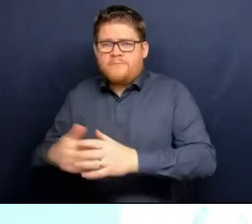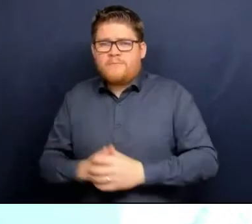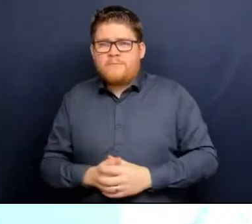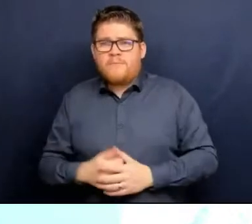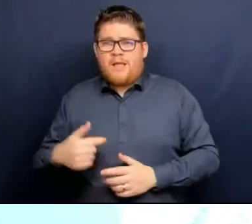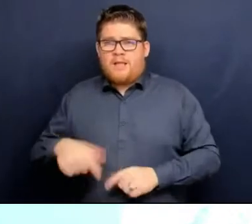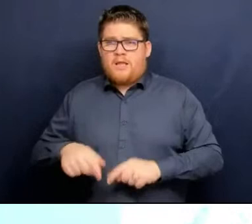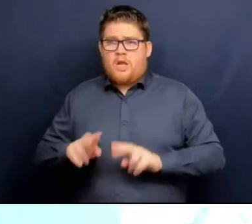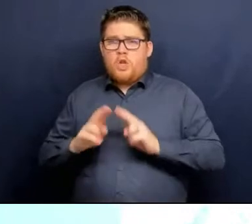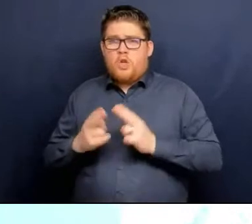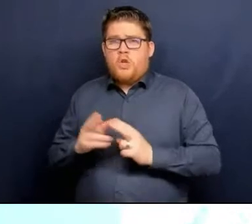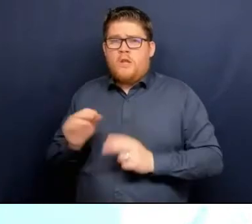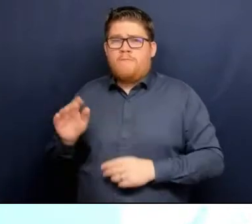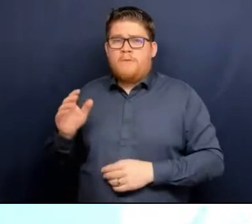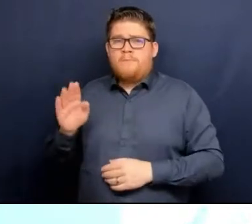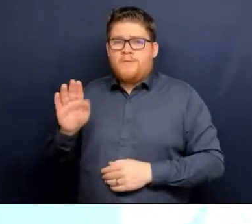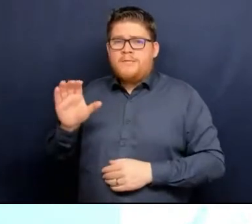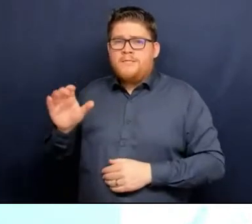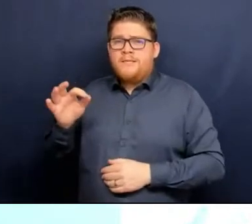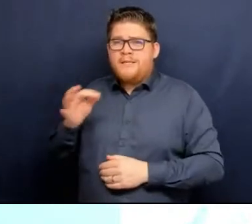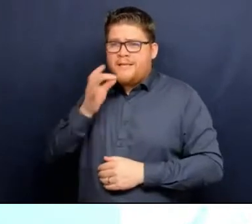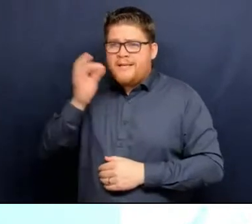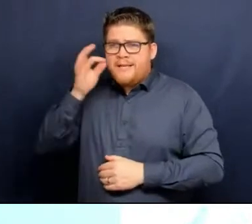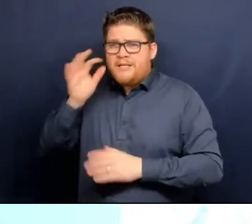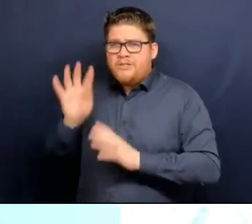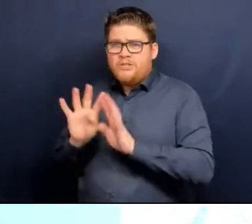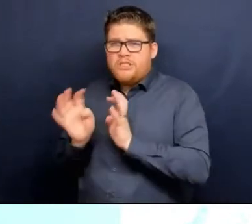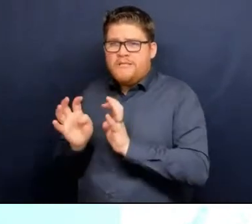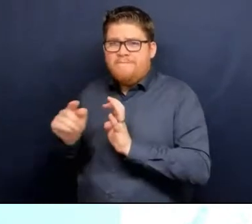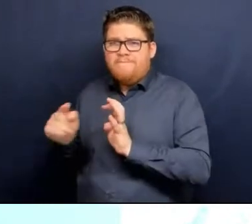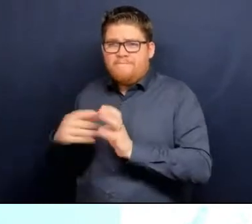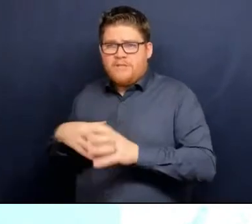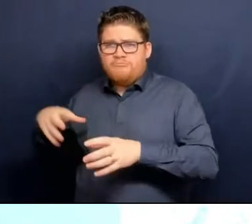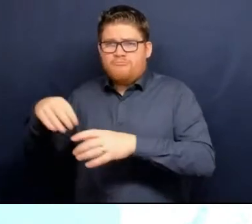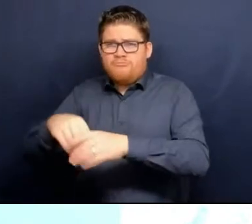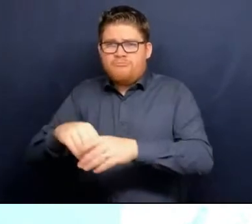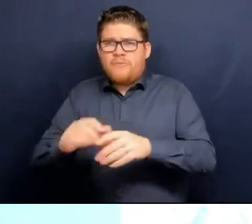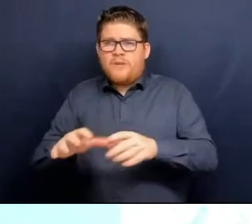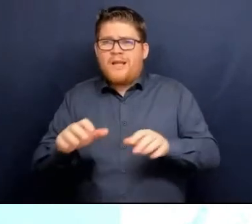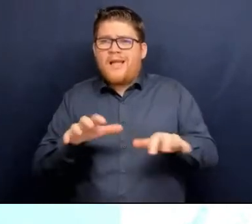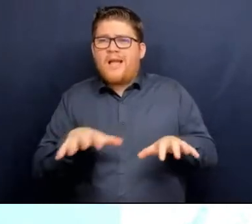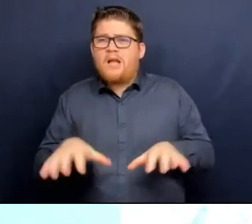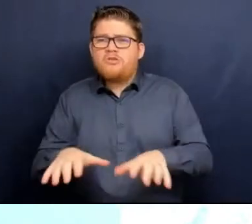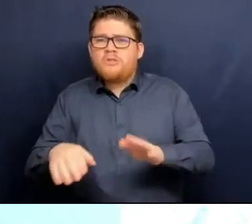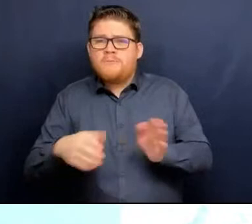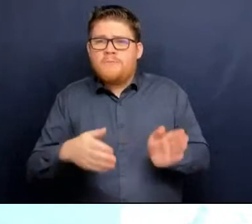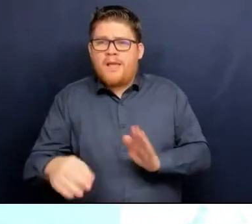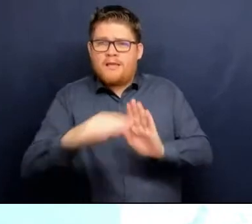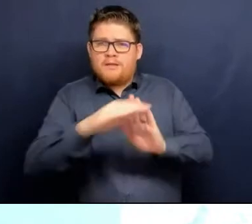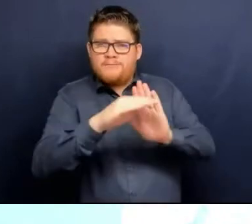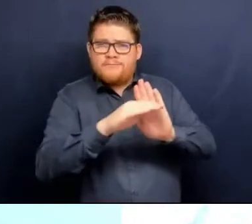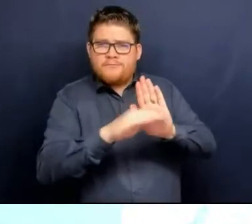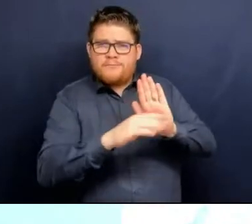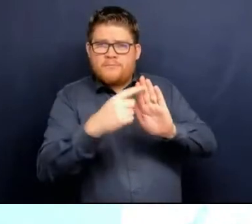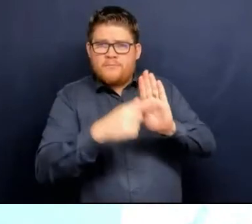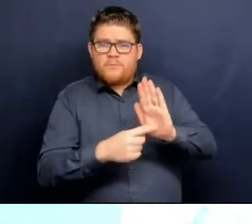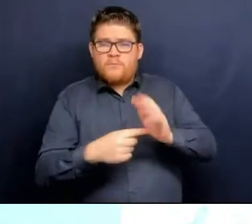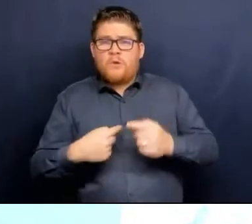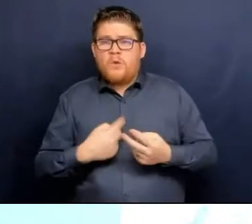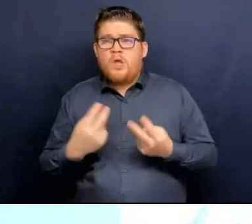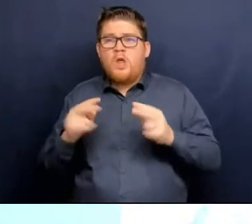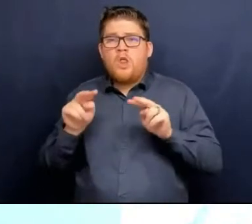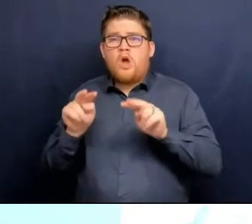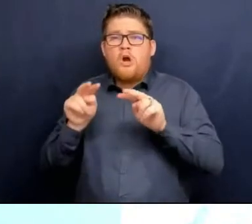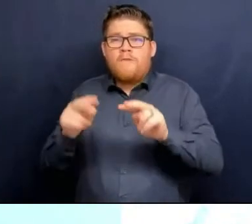in supporting this to get us thus far. And we're looking forward to the hard work that comes next, the